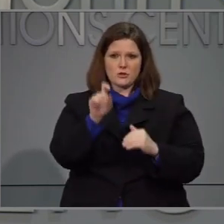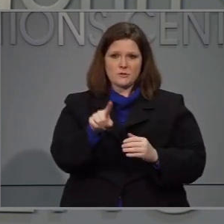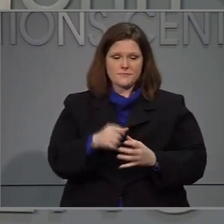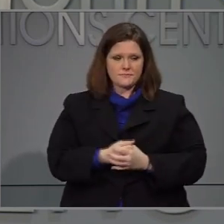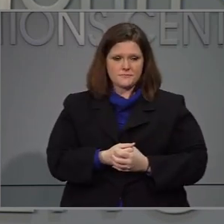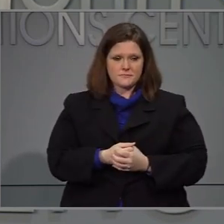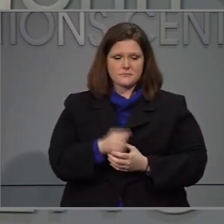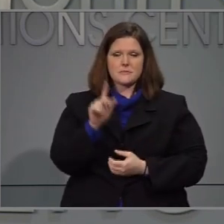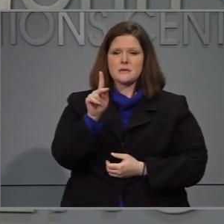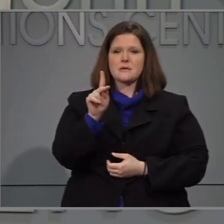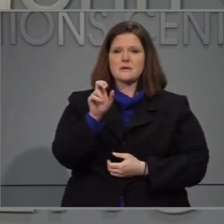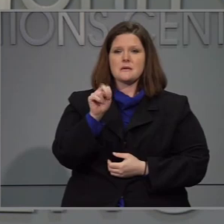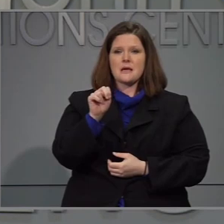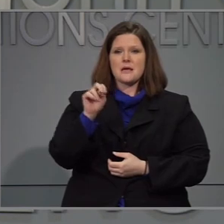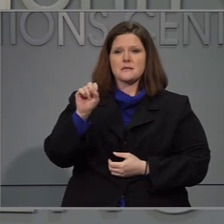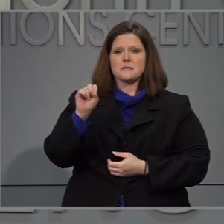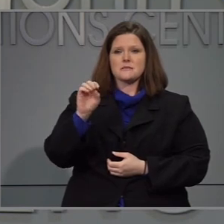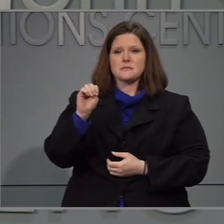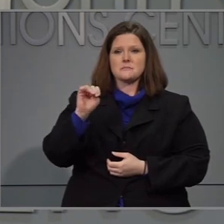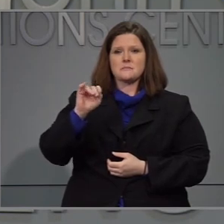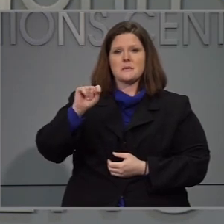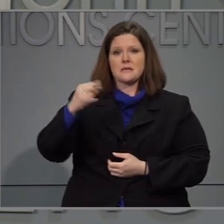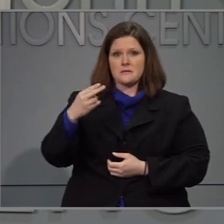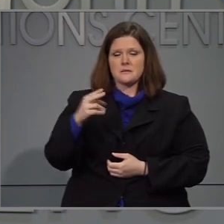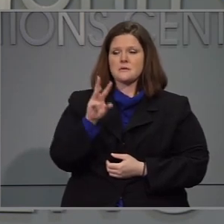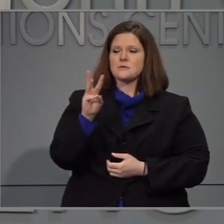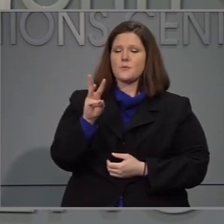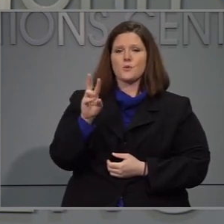Ken Smith, WRAL.